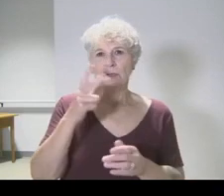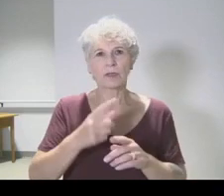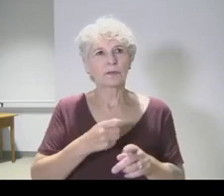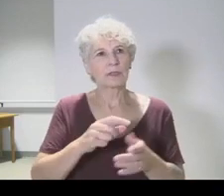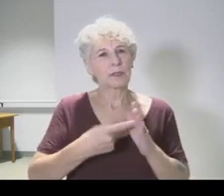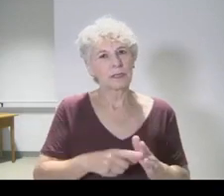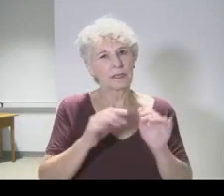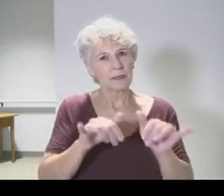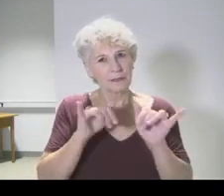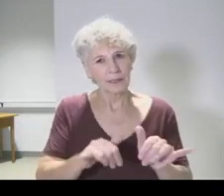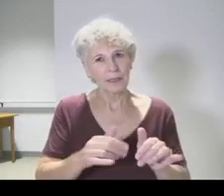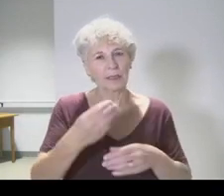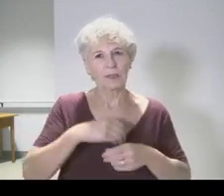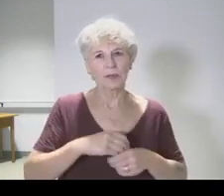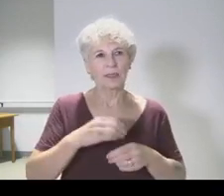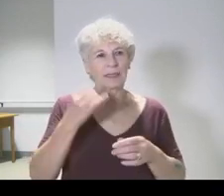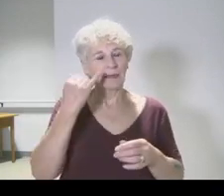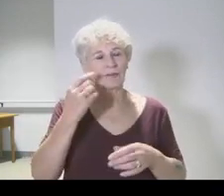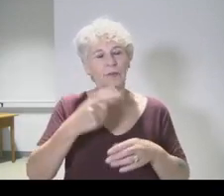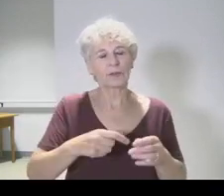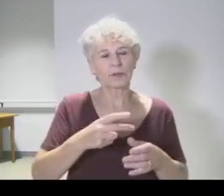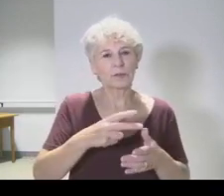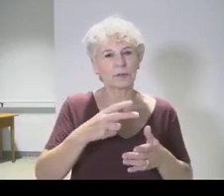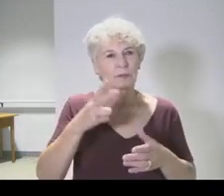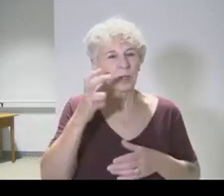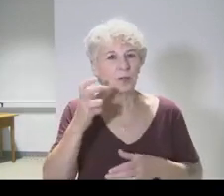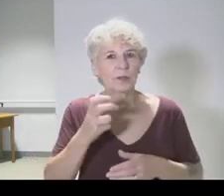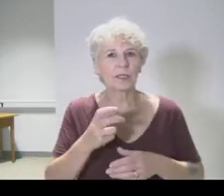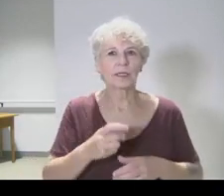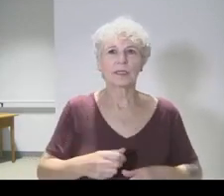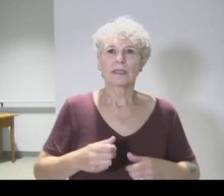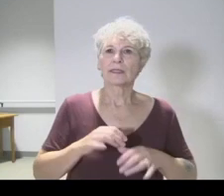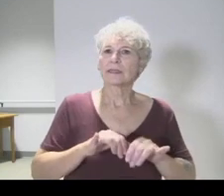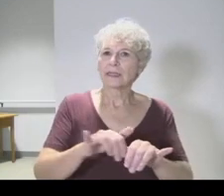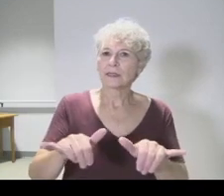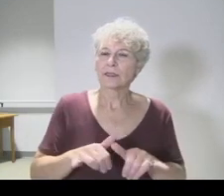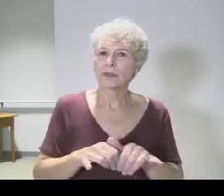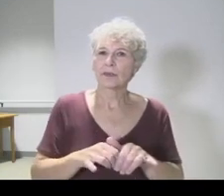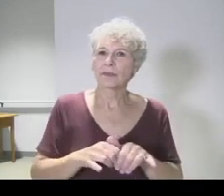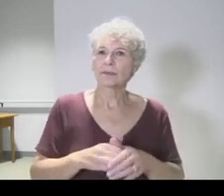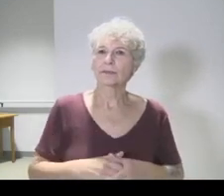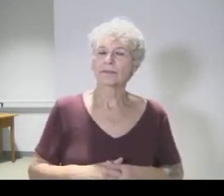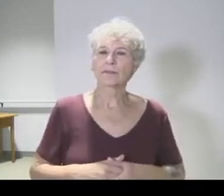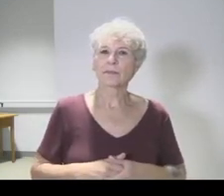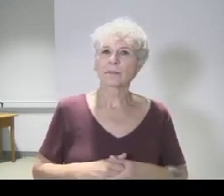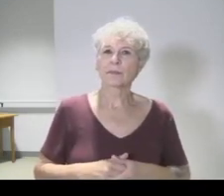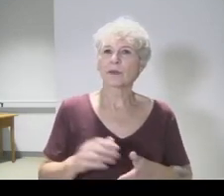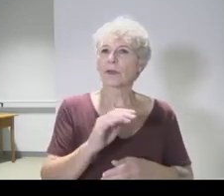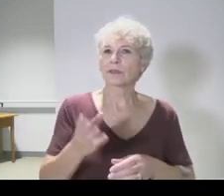in you. If what you heard from the beginning abides in you, then you too will abide in the Son and in the